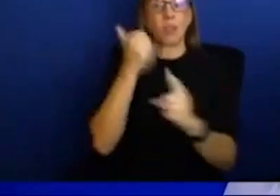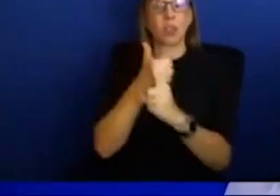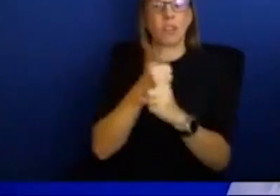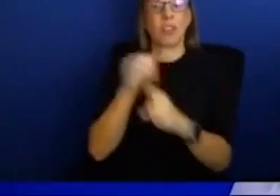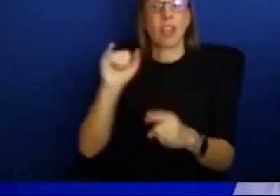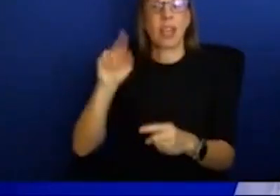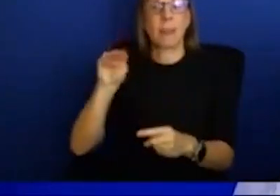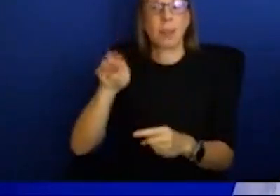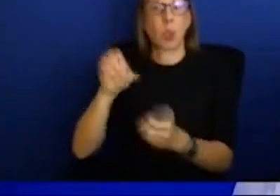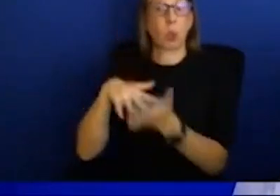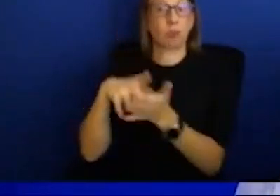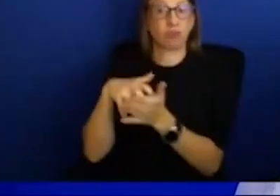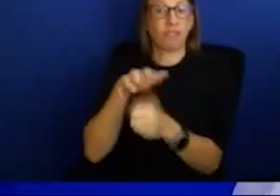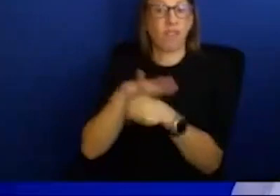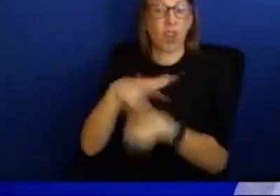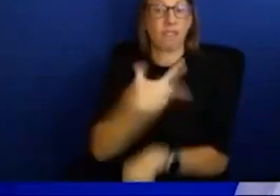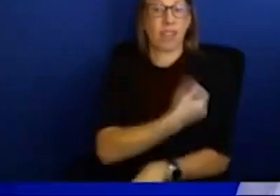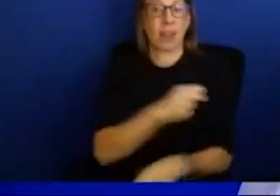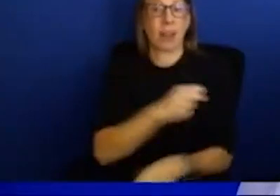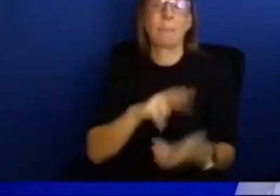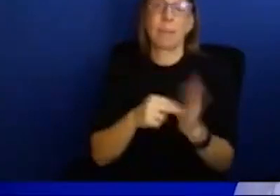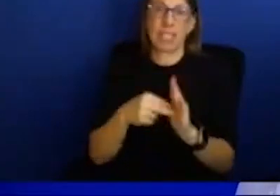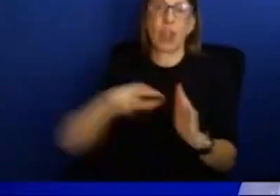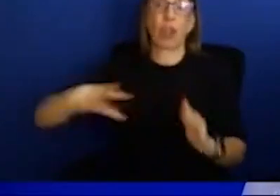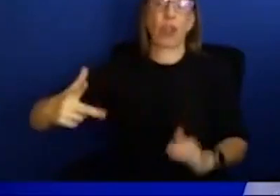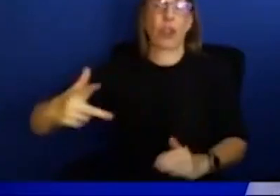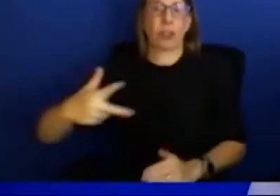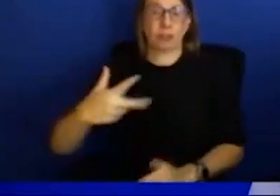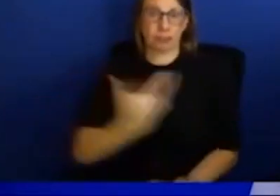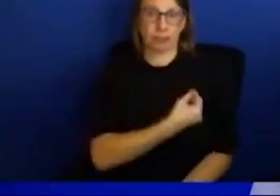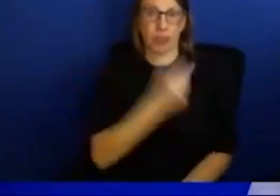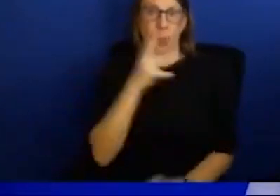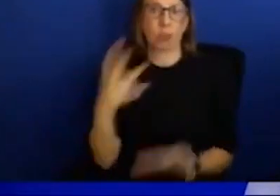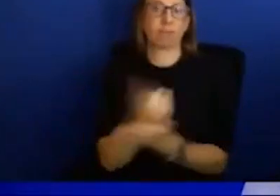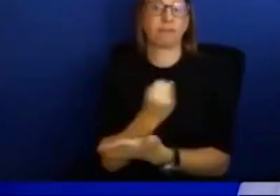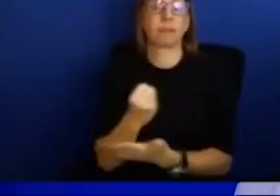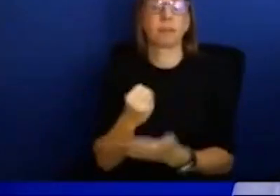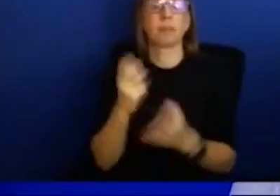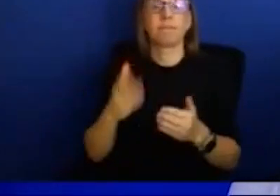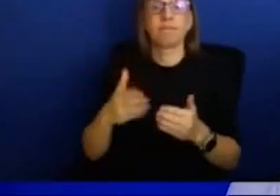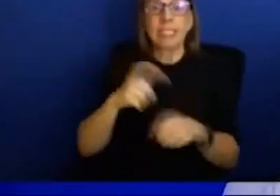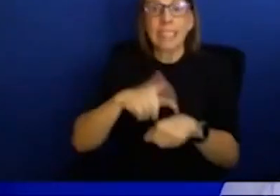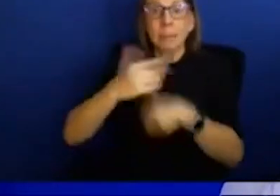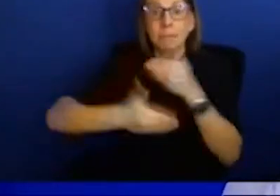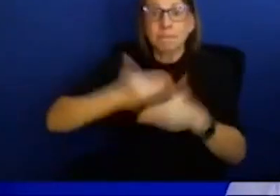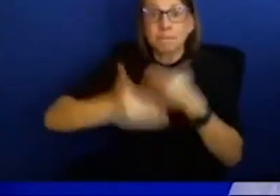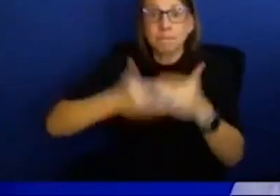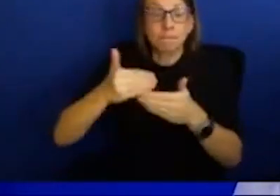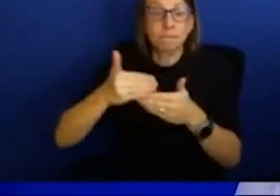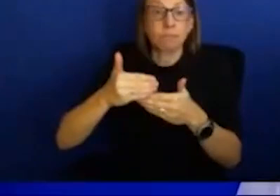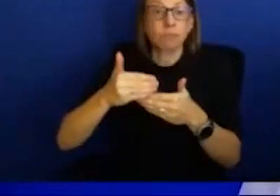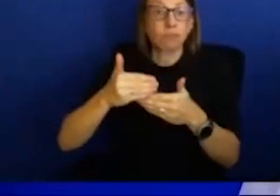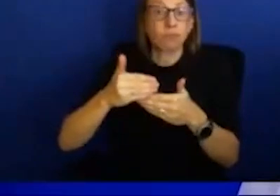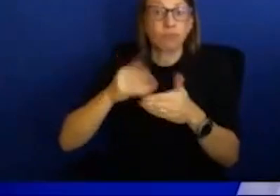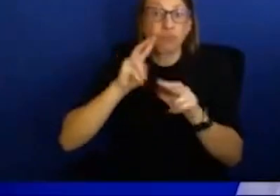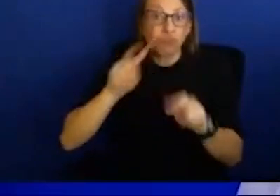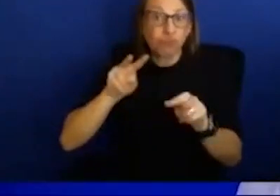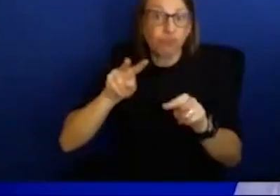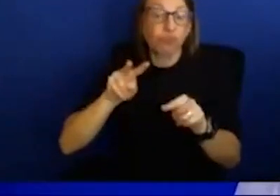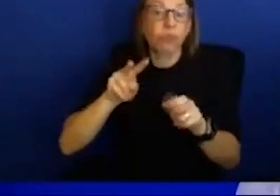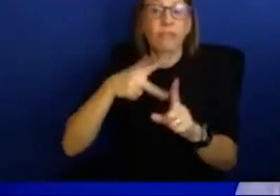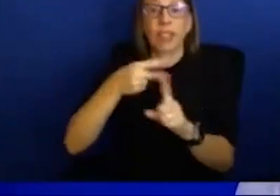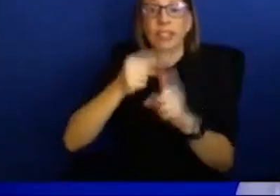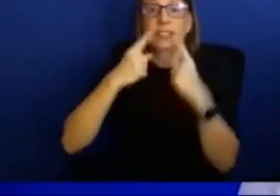be fully vaccinated, you are having those 3 doses. As we move further in time, looking at vaccine effectiveness